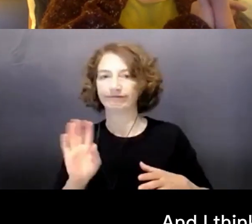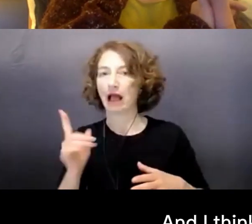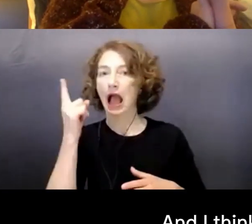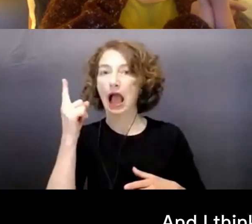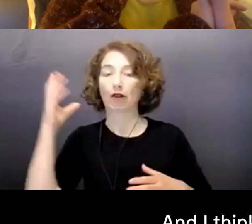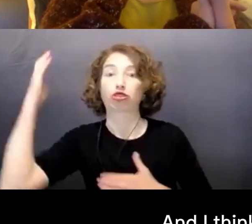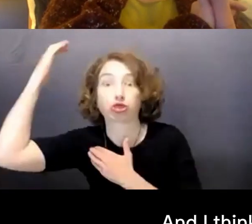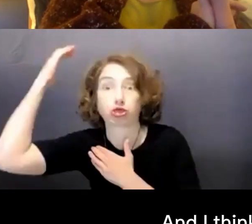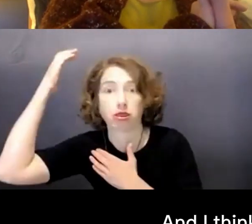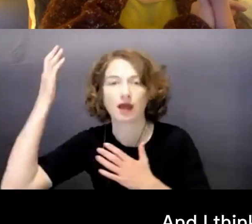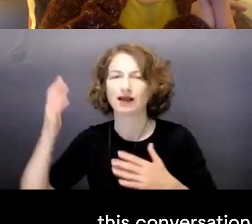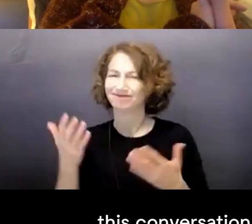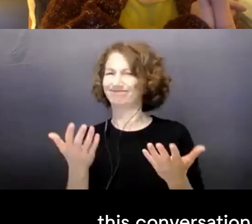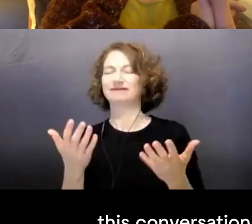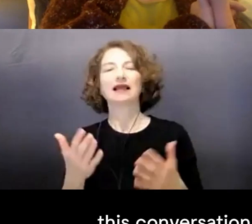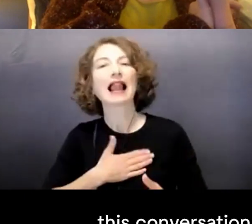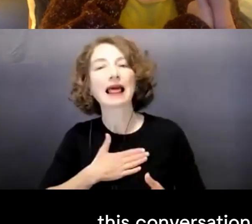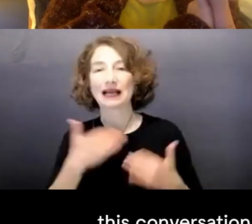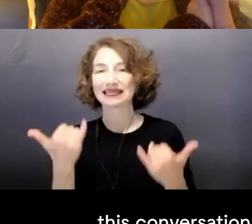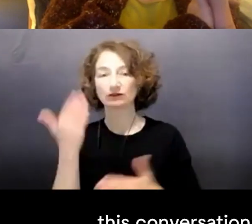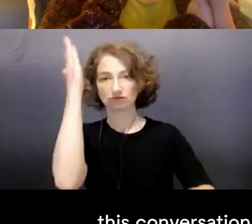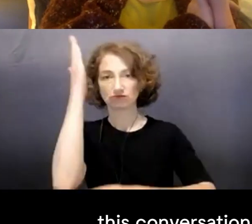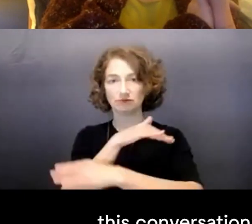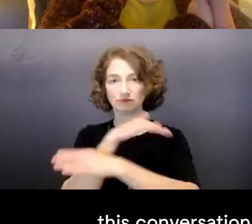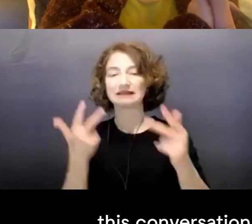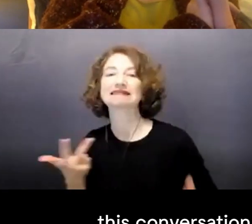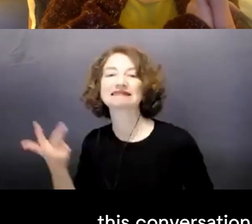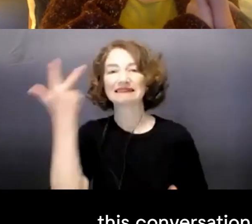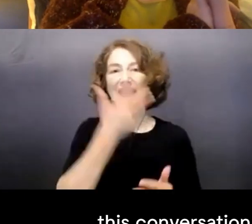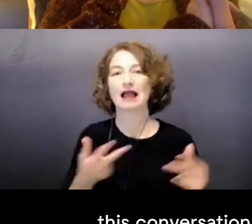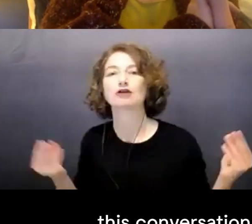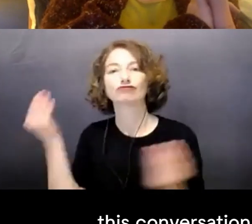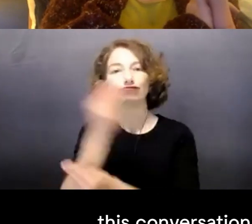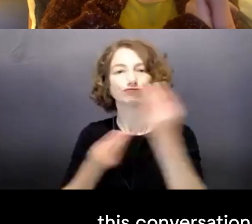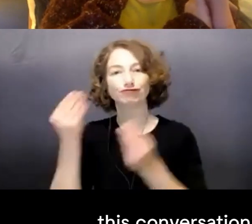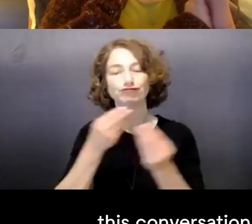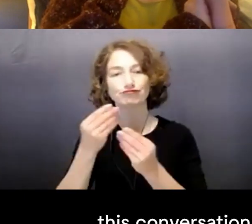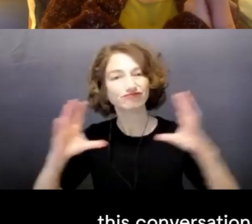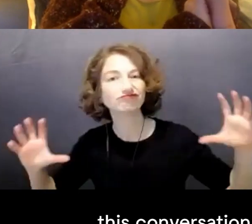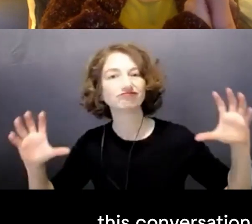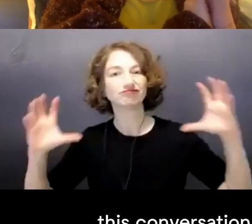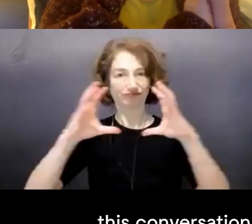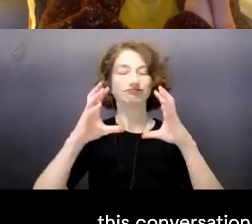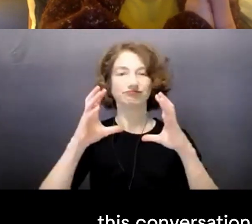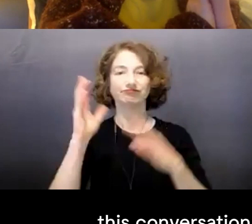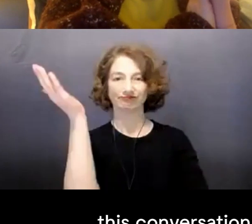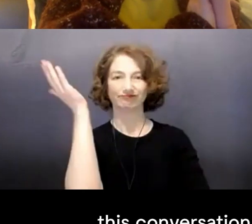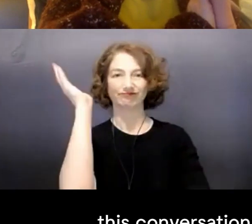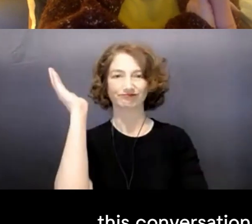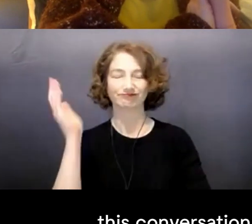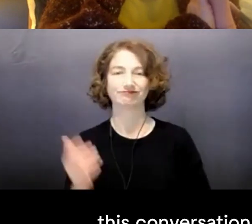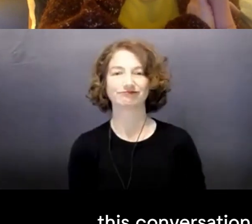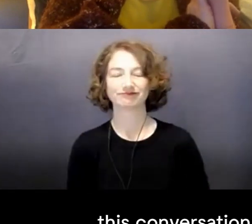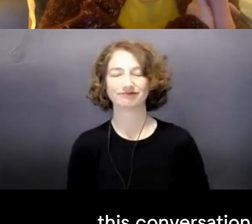actually this trialogue, this conversational keynote between the three of us, is